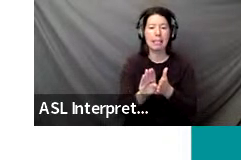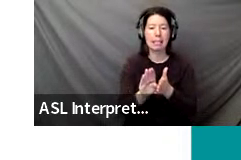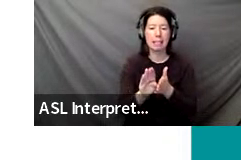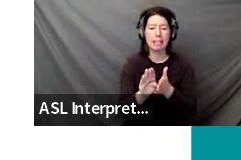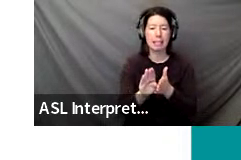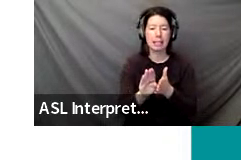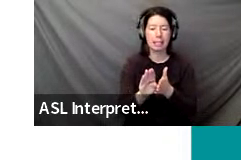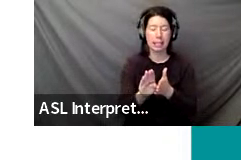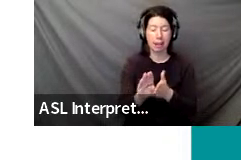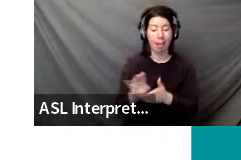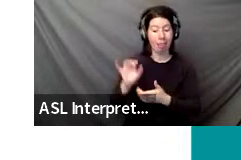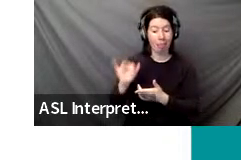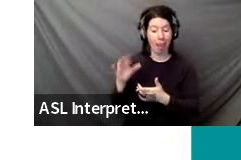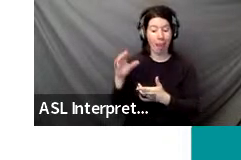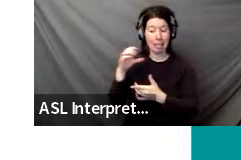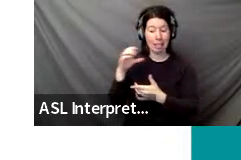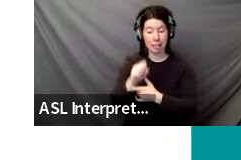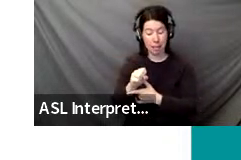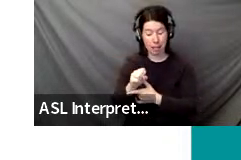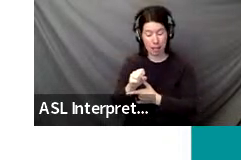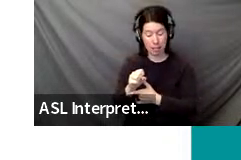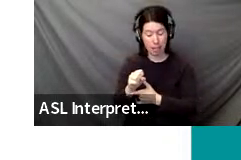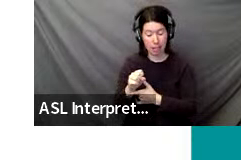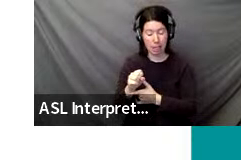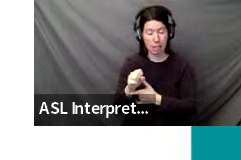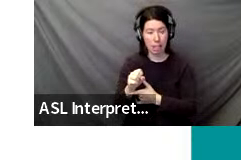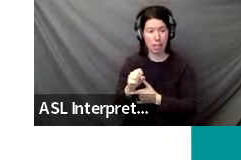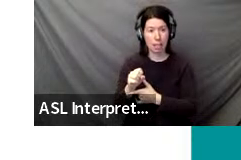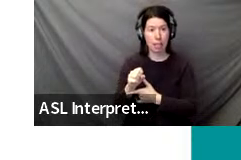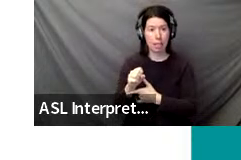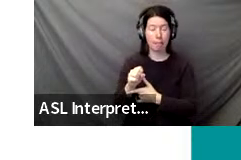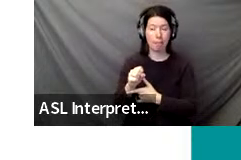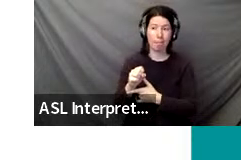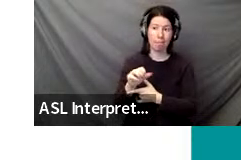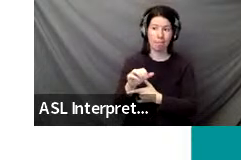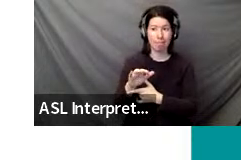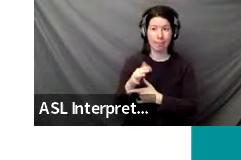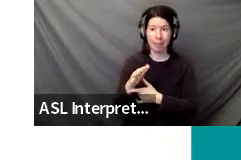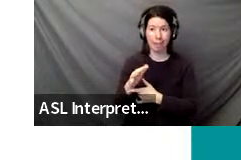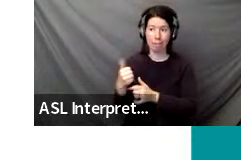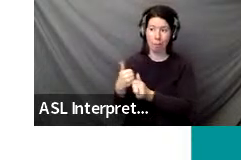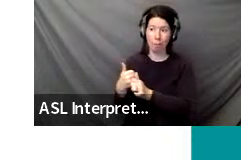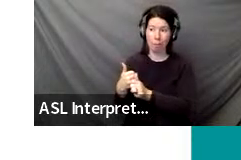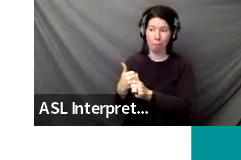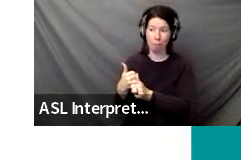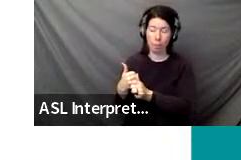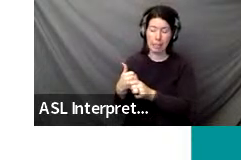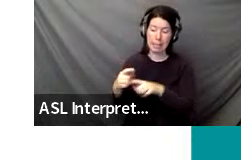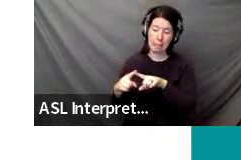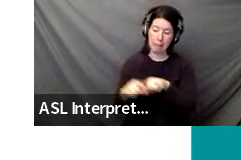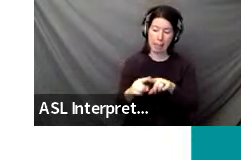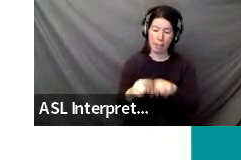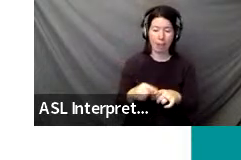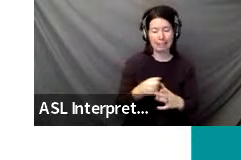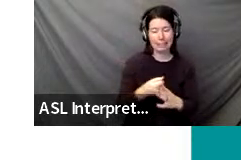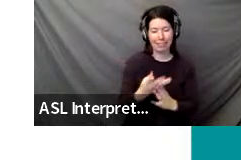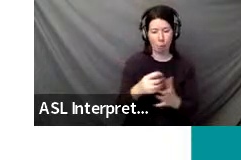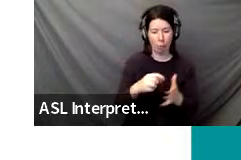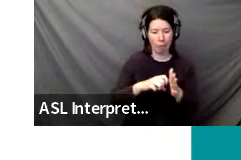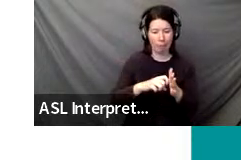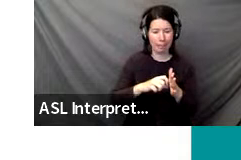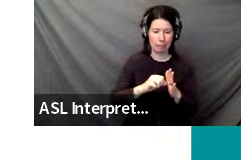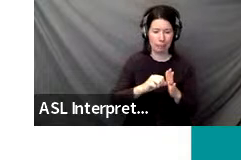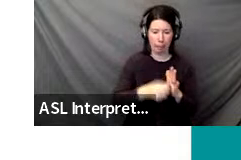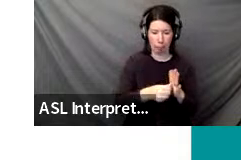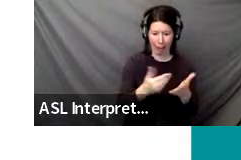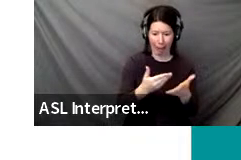that estimate was really kind of conducive to a lot of the key elements that the program has right